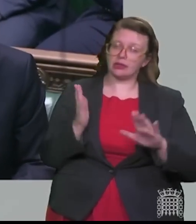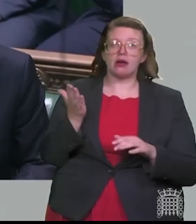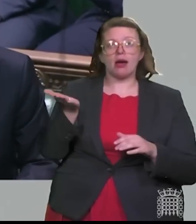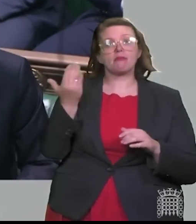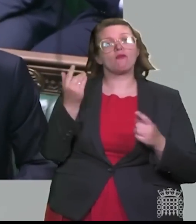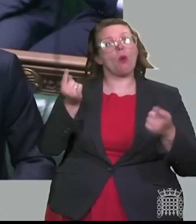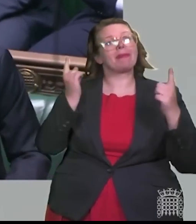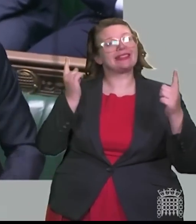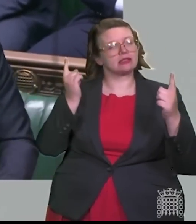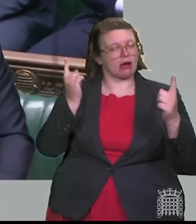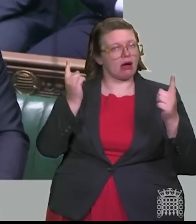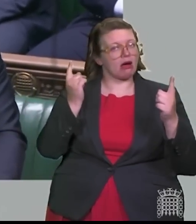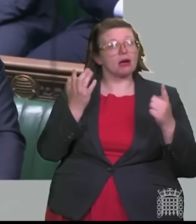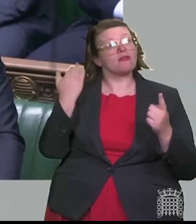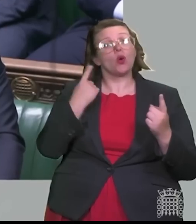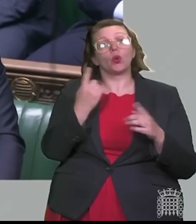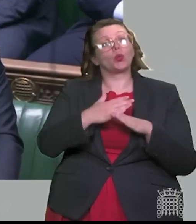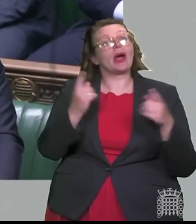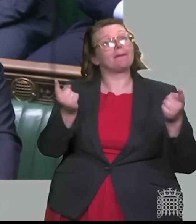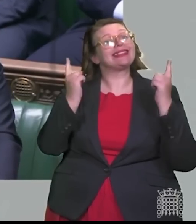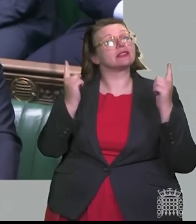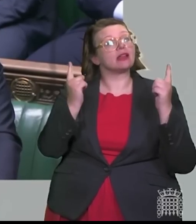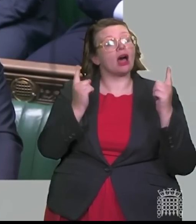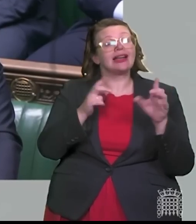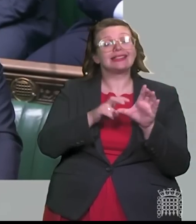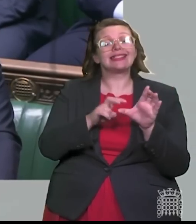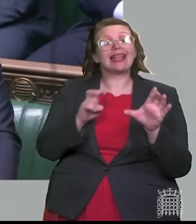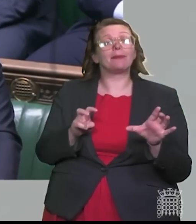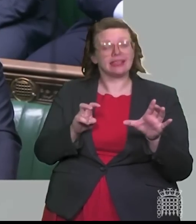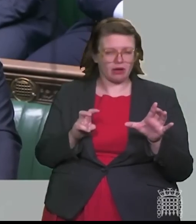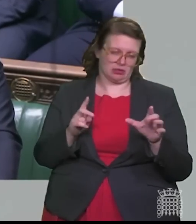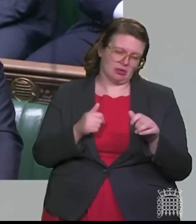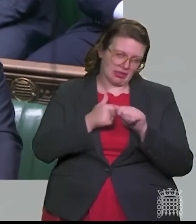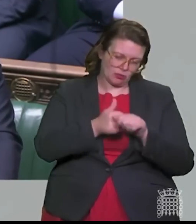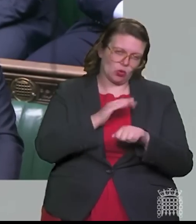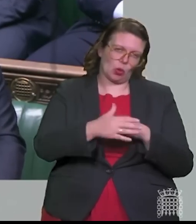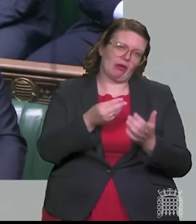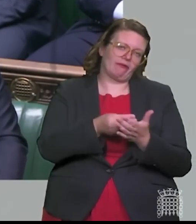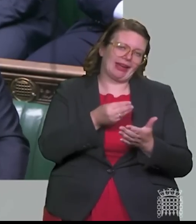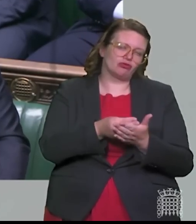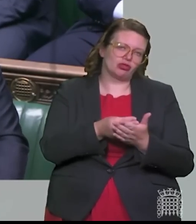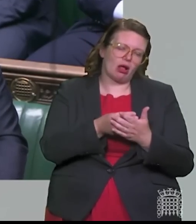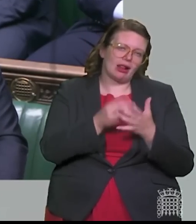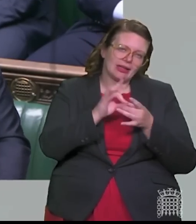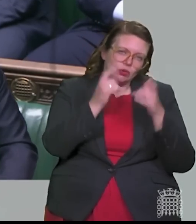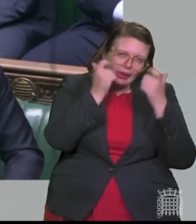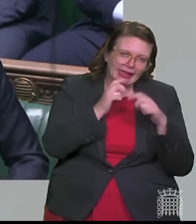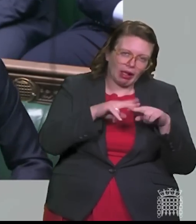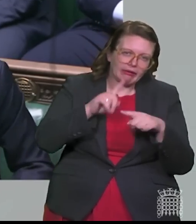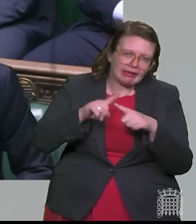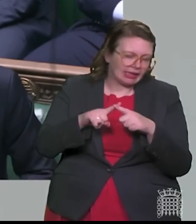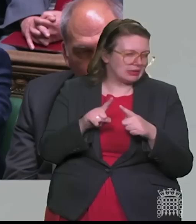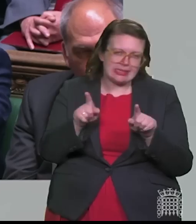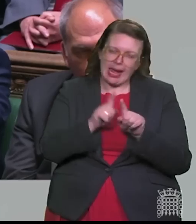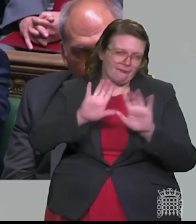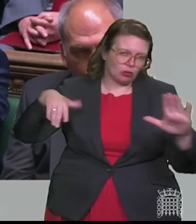ministers are supported with legal representation after they have left office to deal with matters that relate to their time in office. That has been the practice